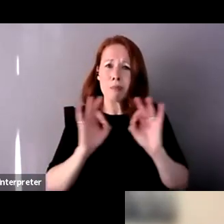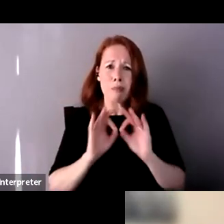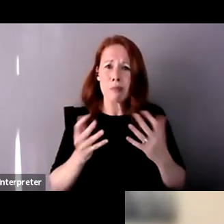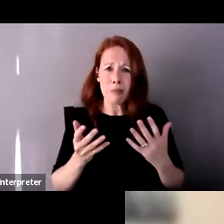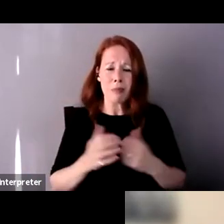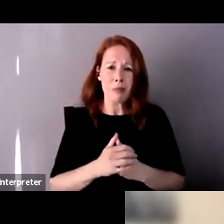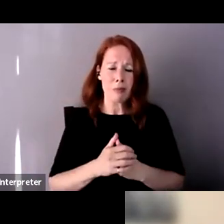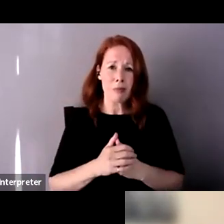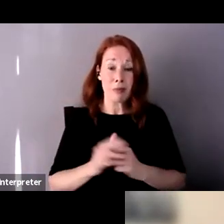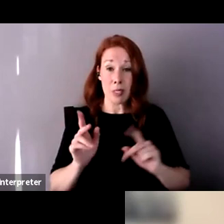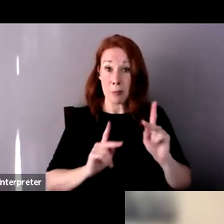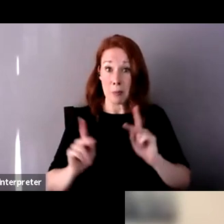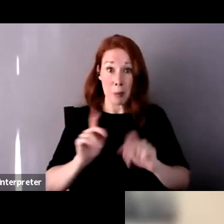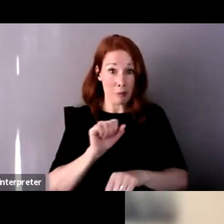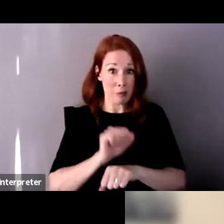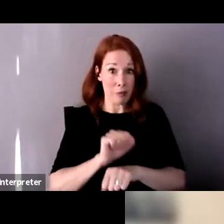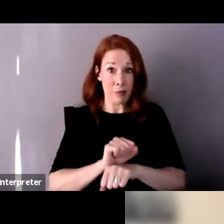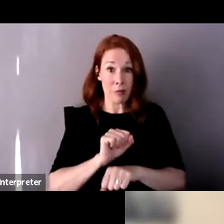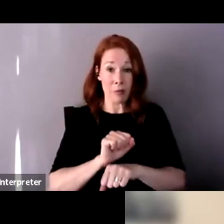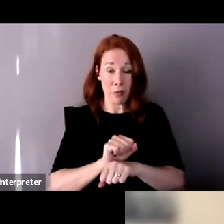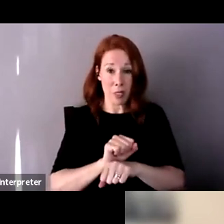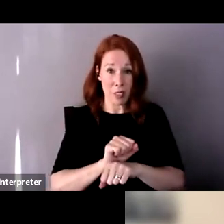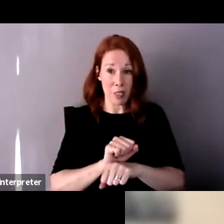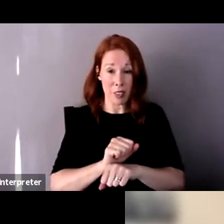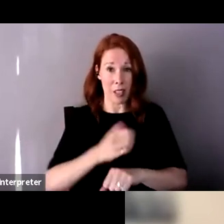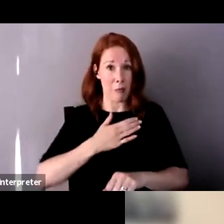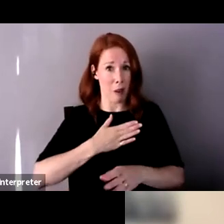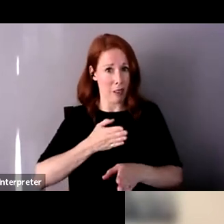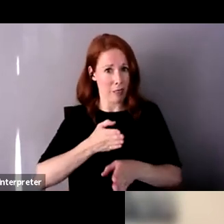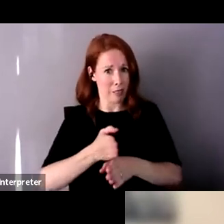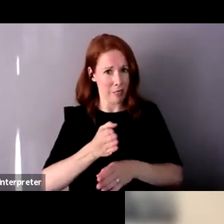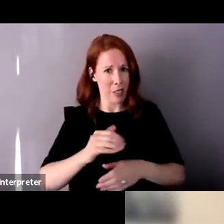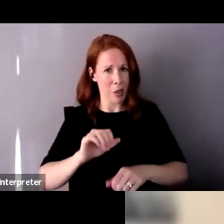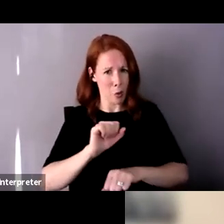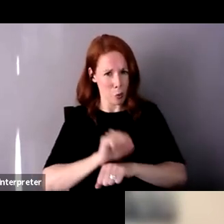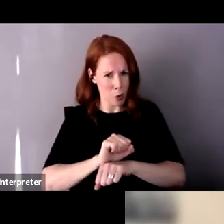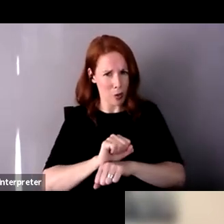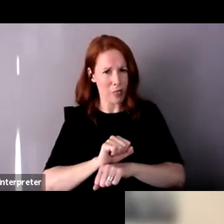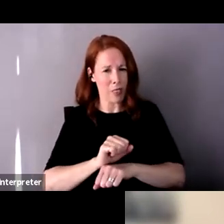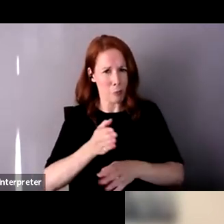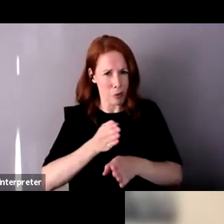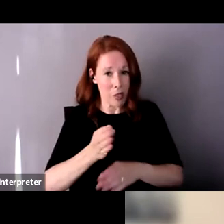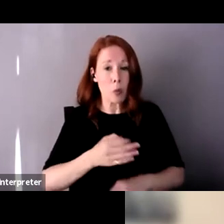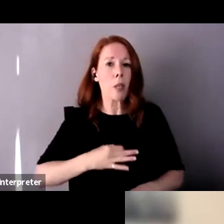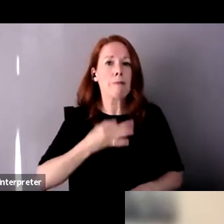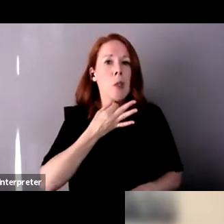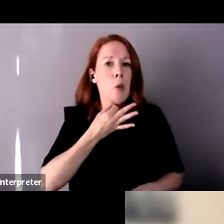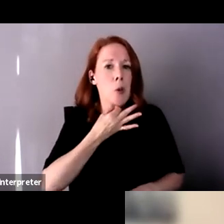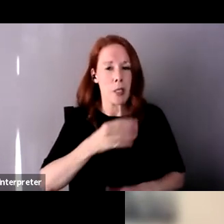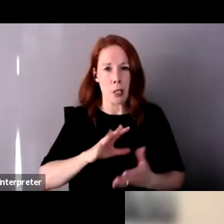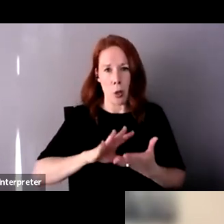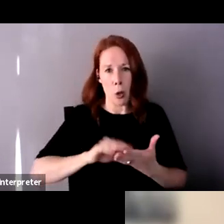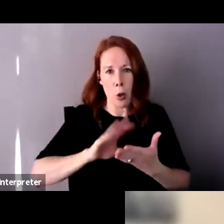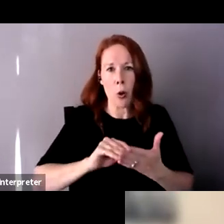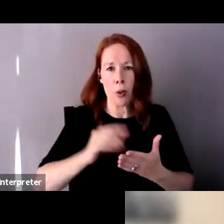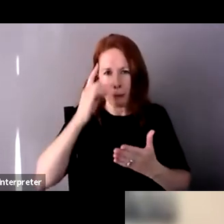people who work in this type of a field, such as mine, that we are constantly coming from a place of curiosity, and I'm looking for